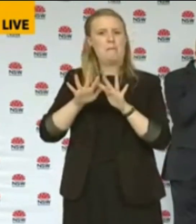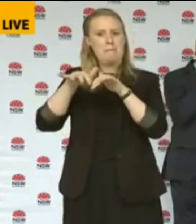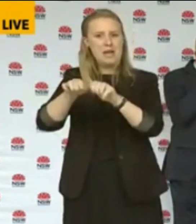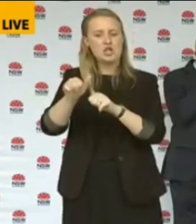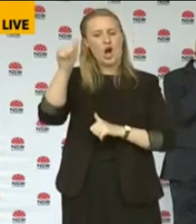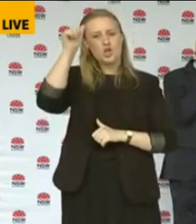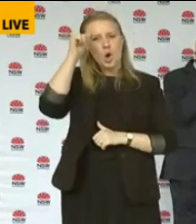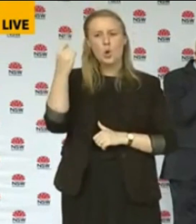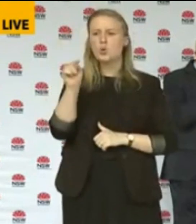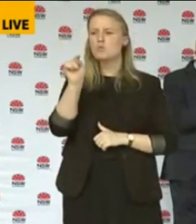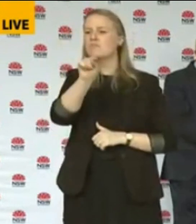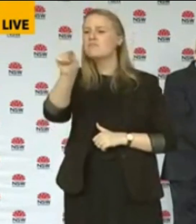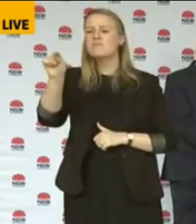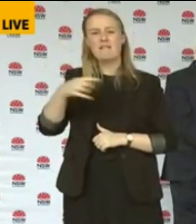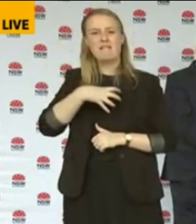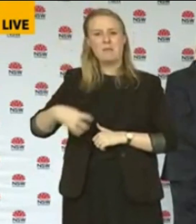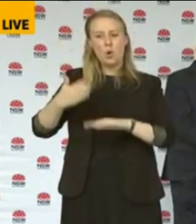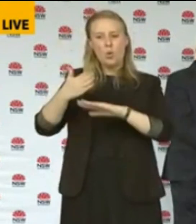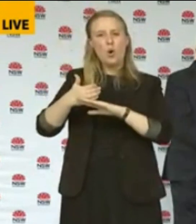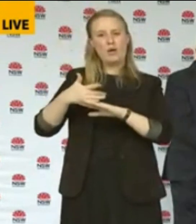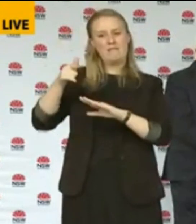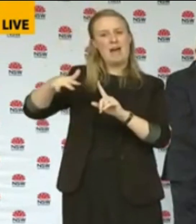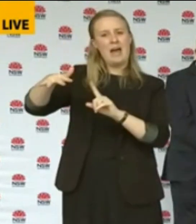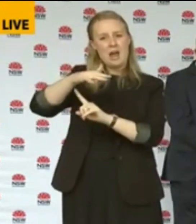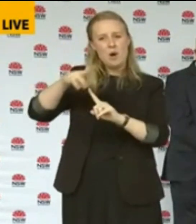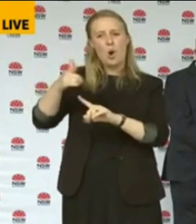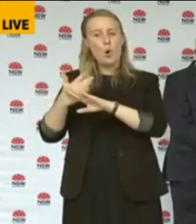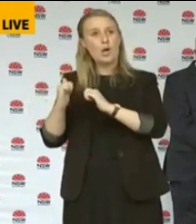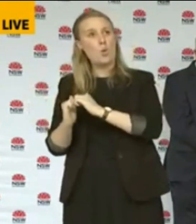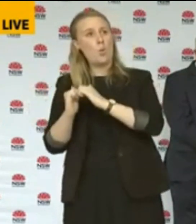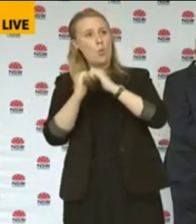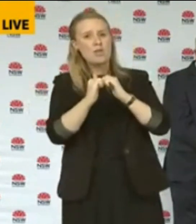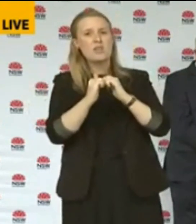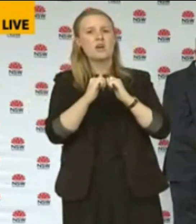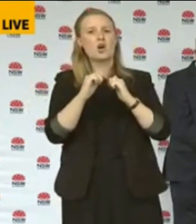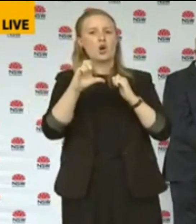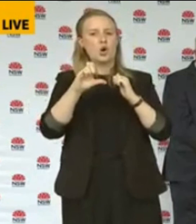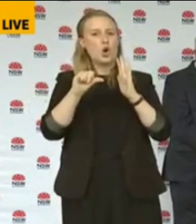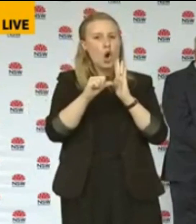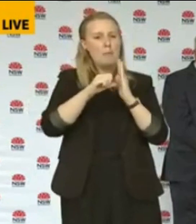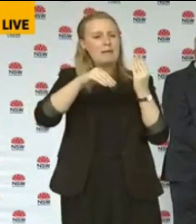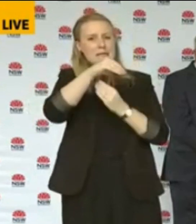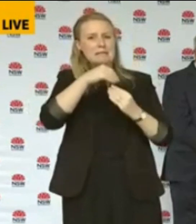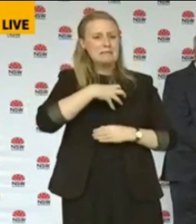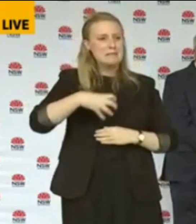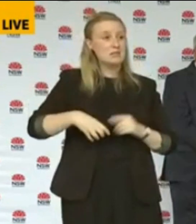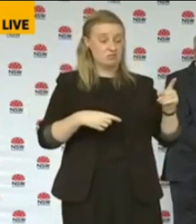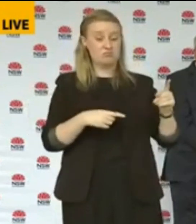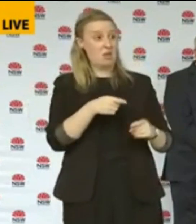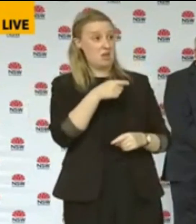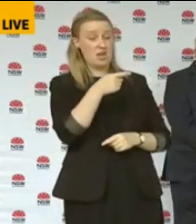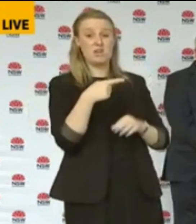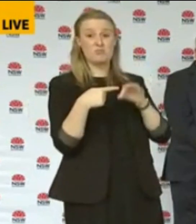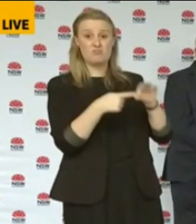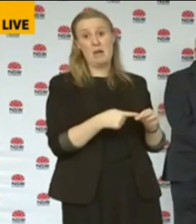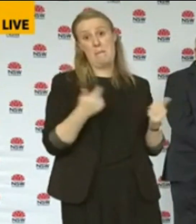know the federal members have all met with their Chamber of Commerce in that region. They're working with the Federal Treasurer, the State Treasurer, the Small Business Minister. A lot of